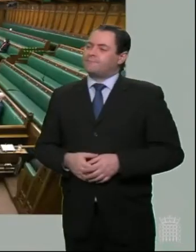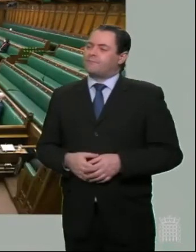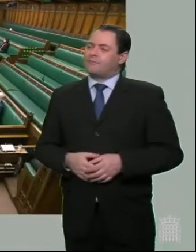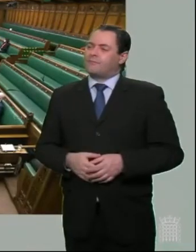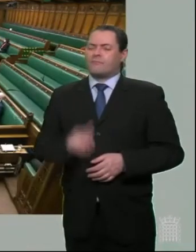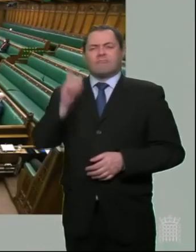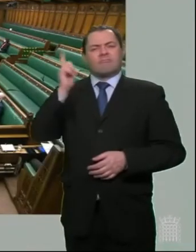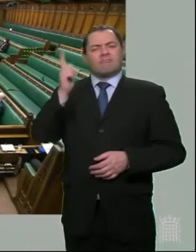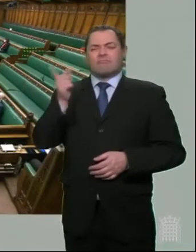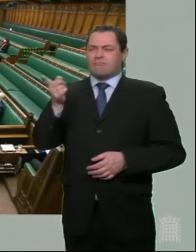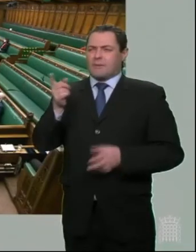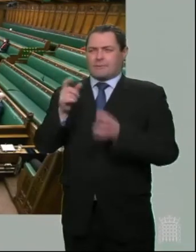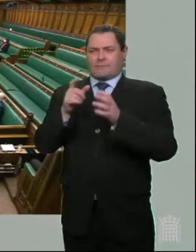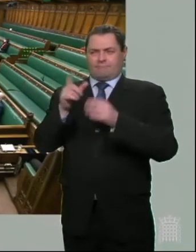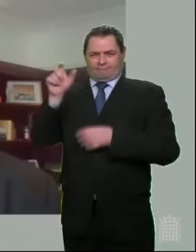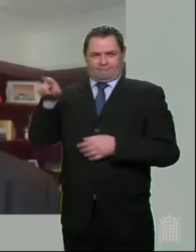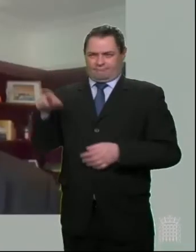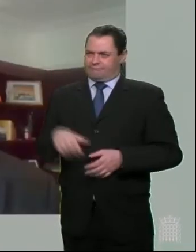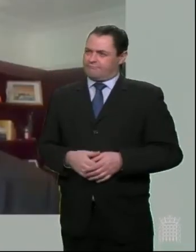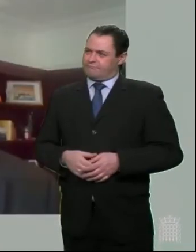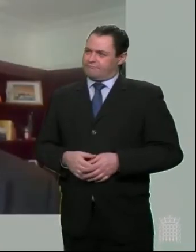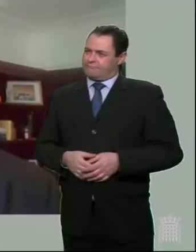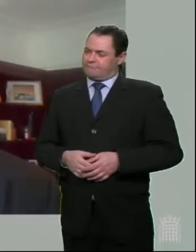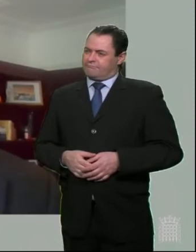with Bill Esterson. Bill Esterson.